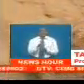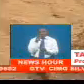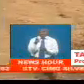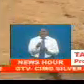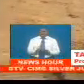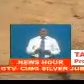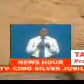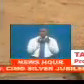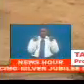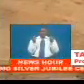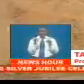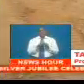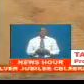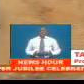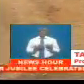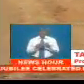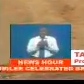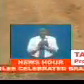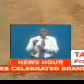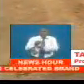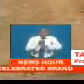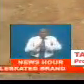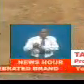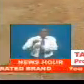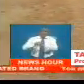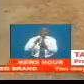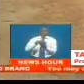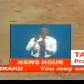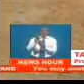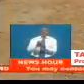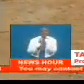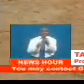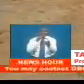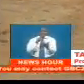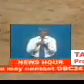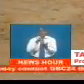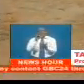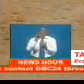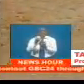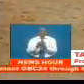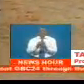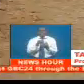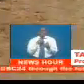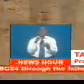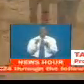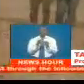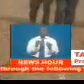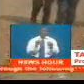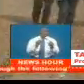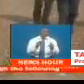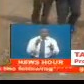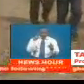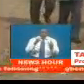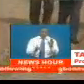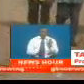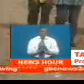was highly impressed with the progress being made on the project. She said the project holds a lot of prospects for